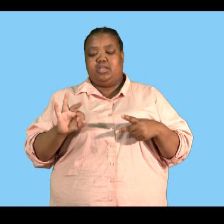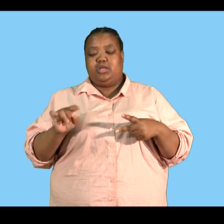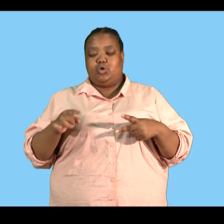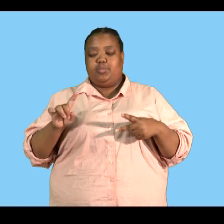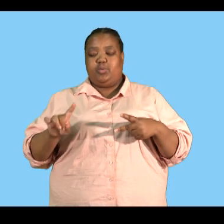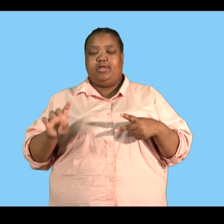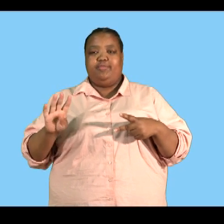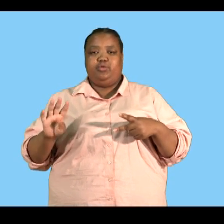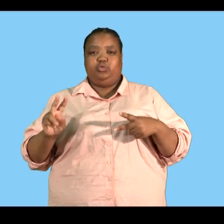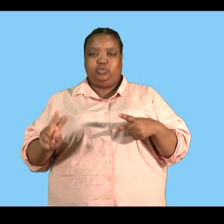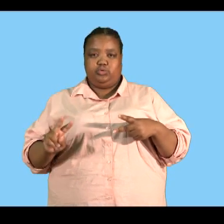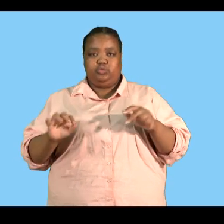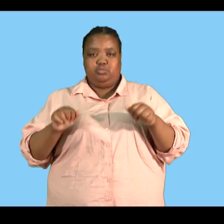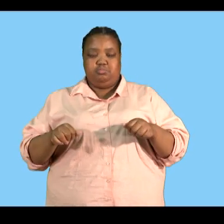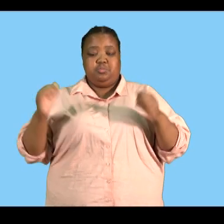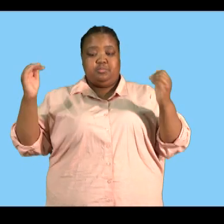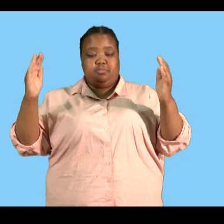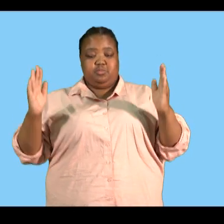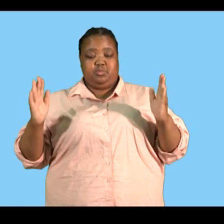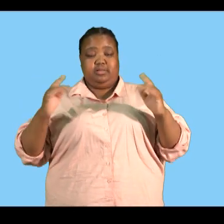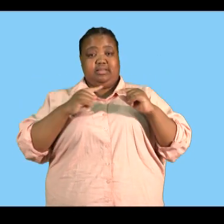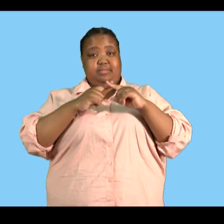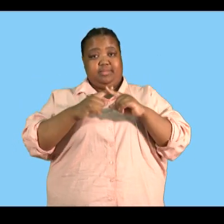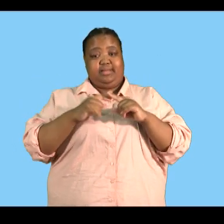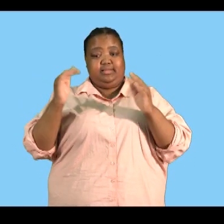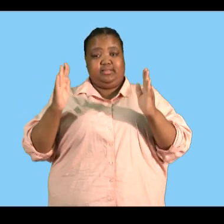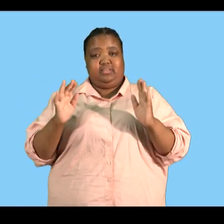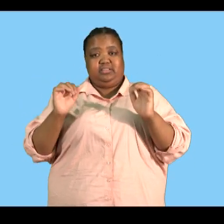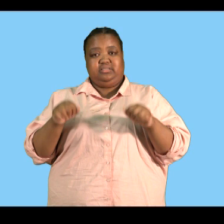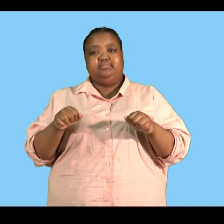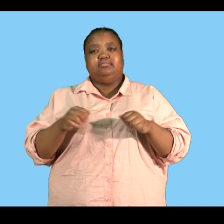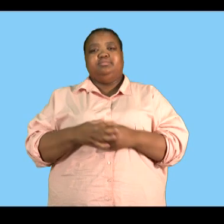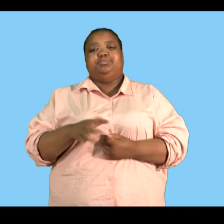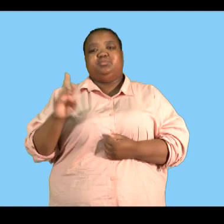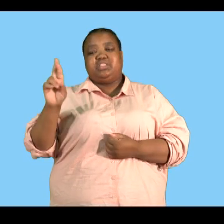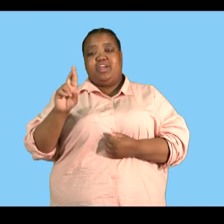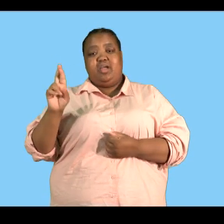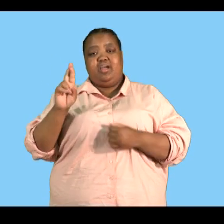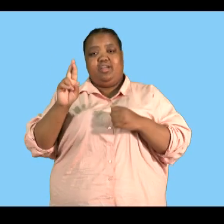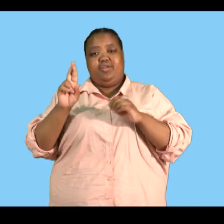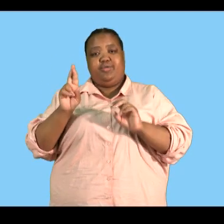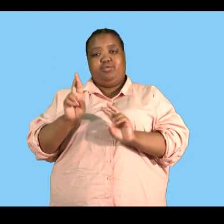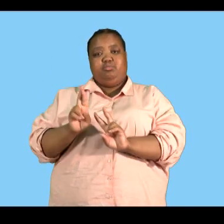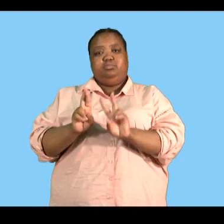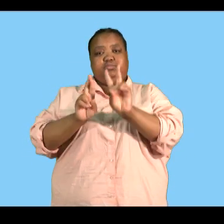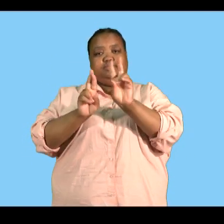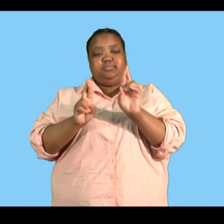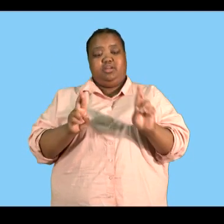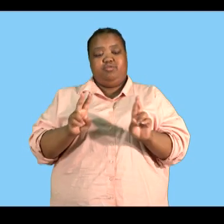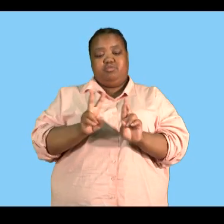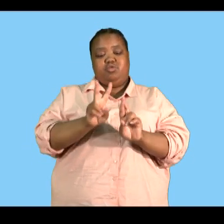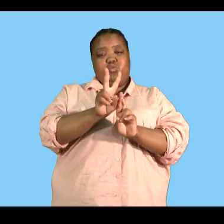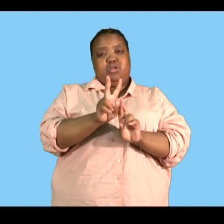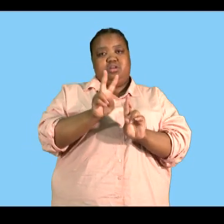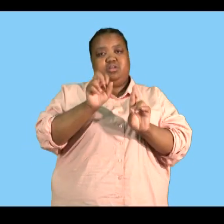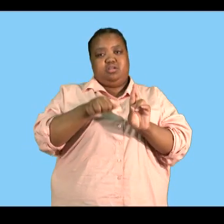multiplied by, we can put in brackets because now we are working with a square. Our r for radius is squared, so we are